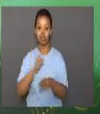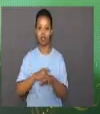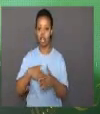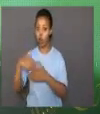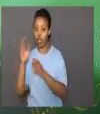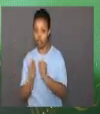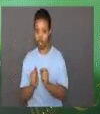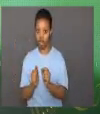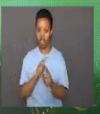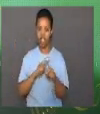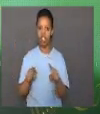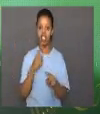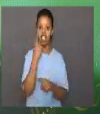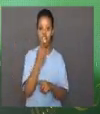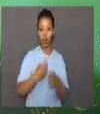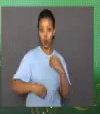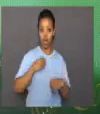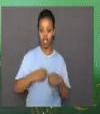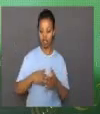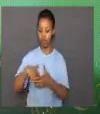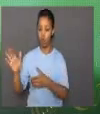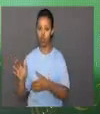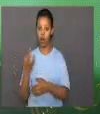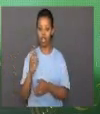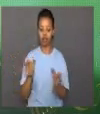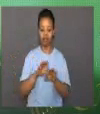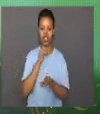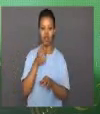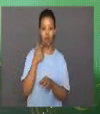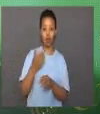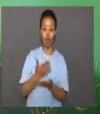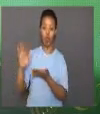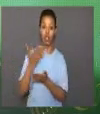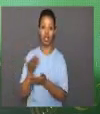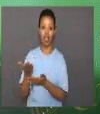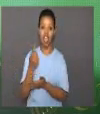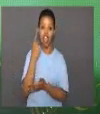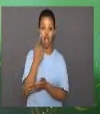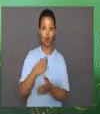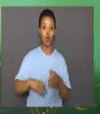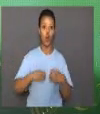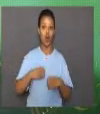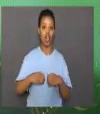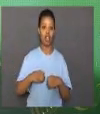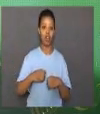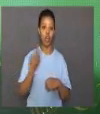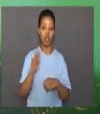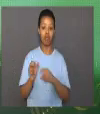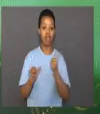What may be a waste product to one organism is a necessary nutrient to